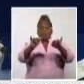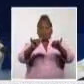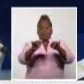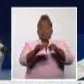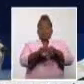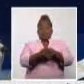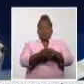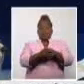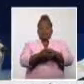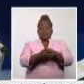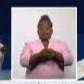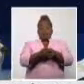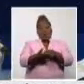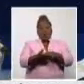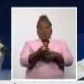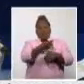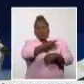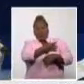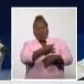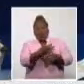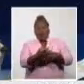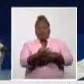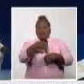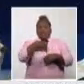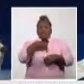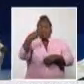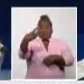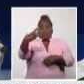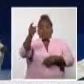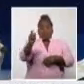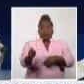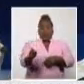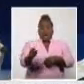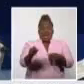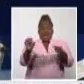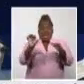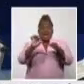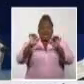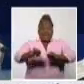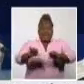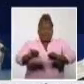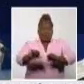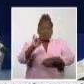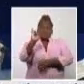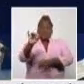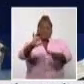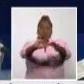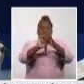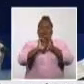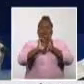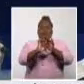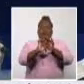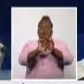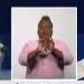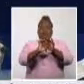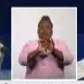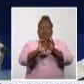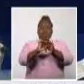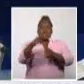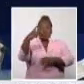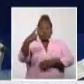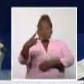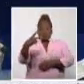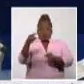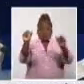place, but significantly there are other countries like Nicaragua with a rate of 14.3%,